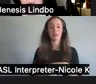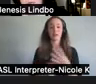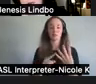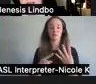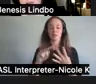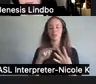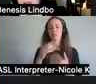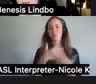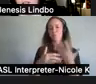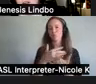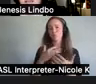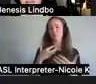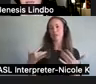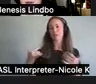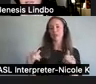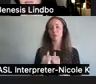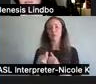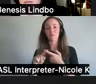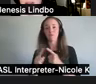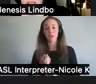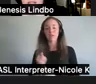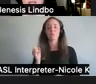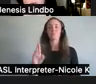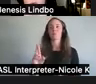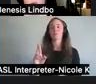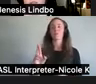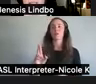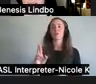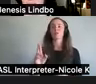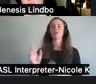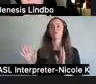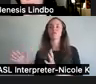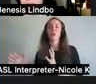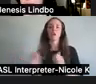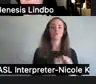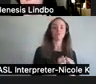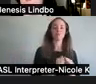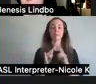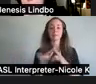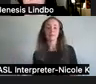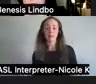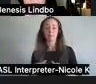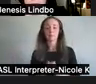people play with friends or play while talking to friends. So it's very social in nature.